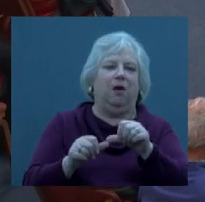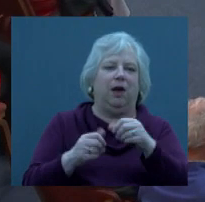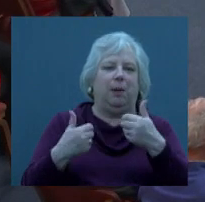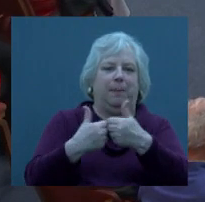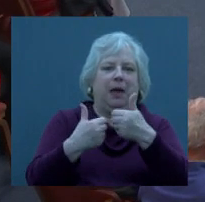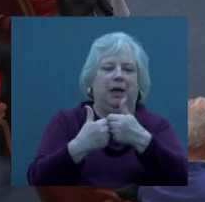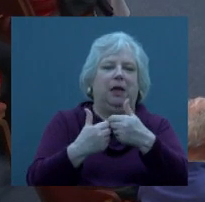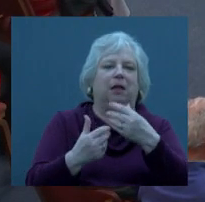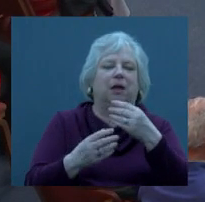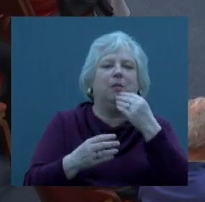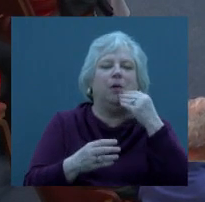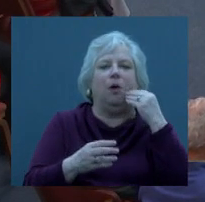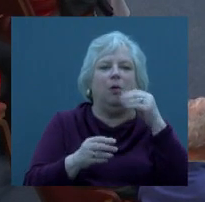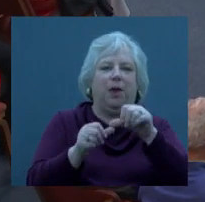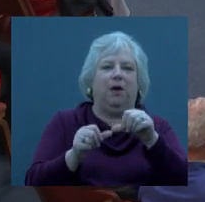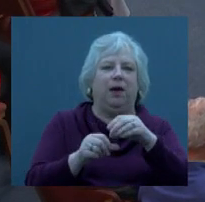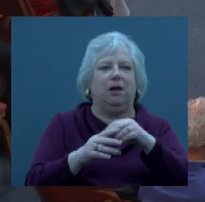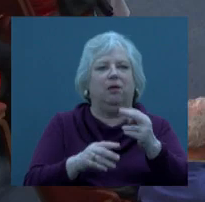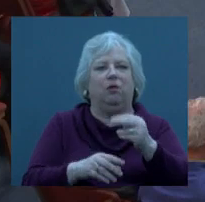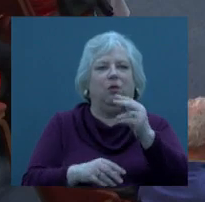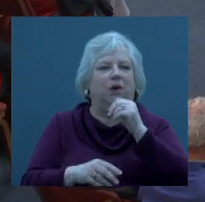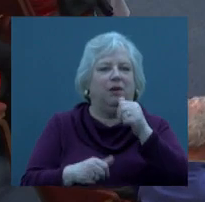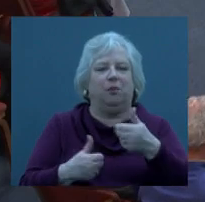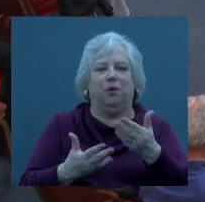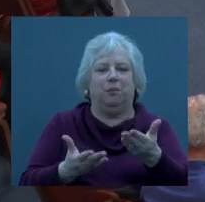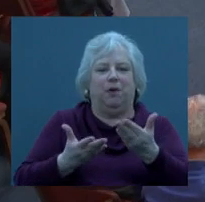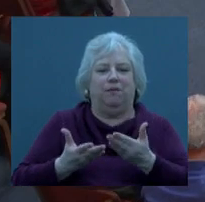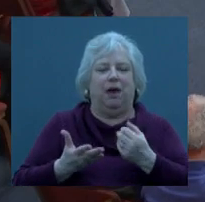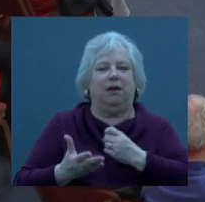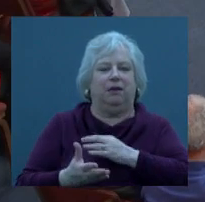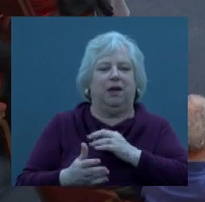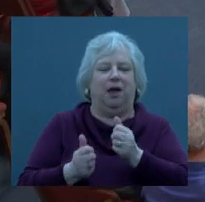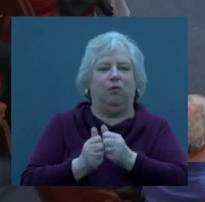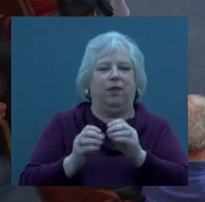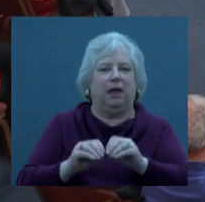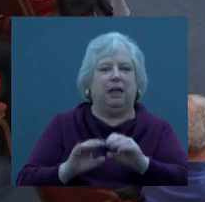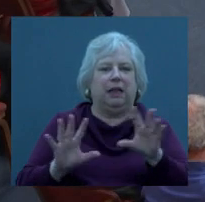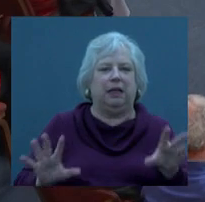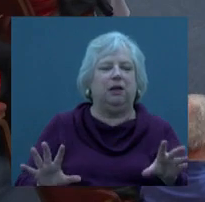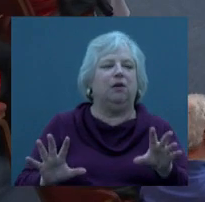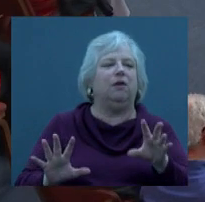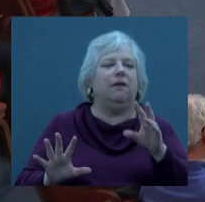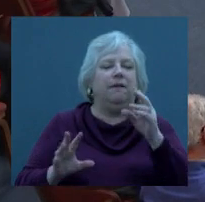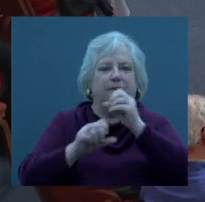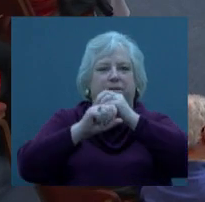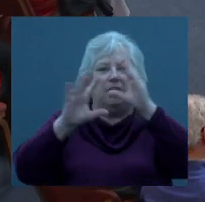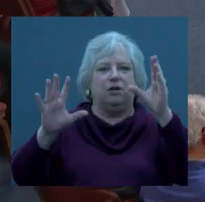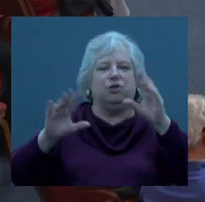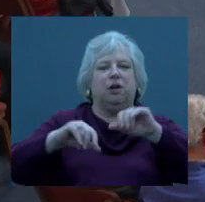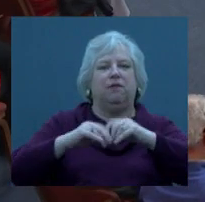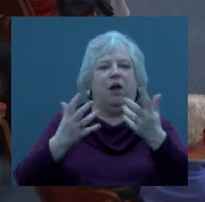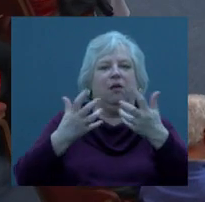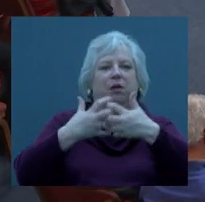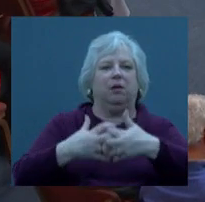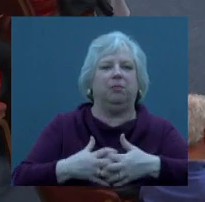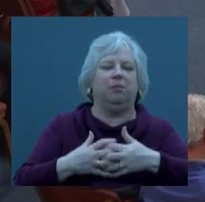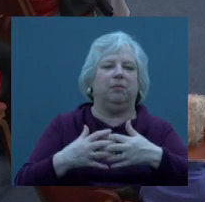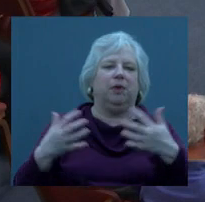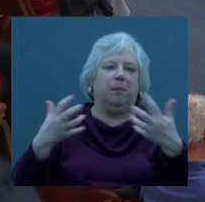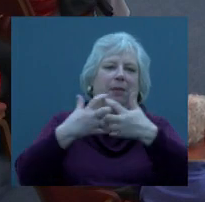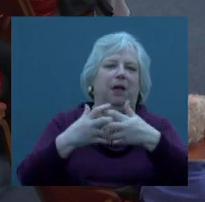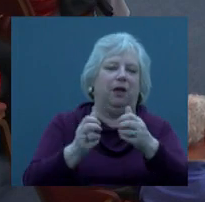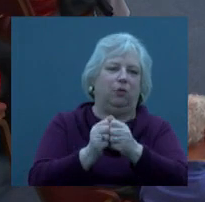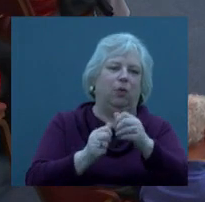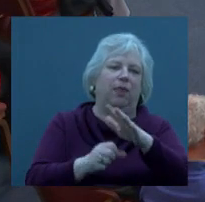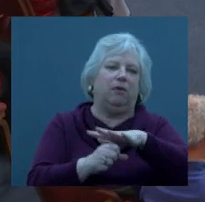Road do not provide staff with a clear and compelling vision for the development compatible with surrounding properties and